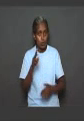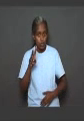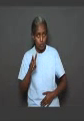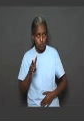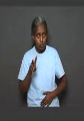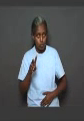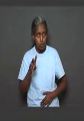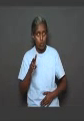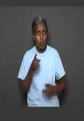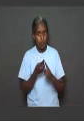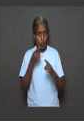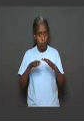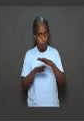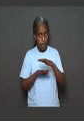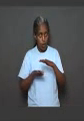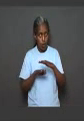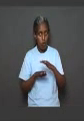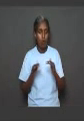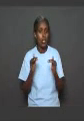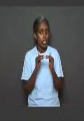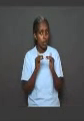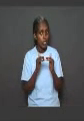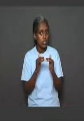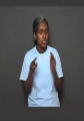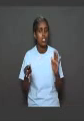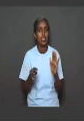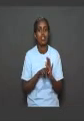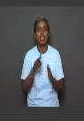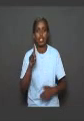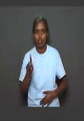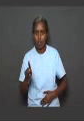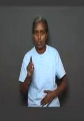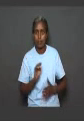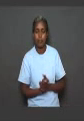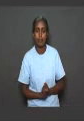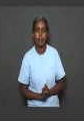2 from below equals -1.